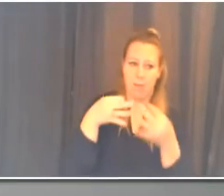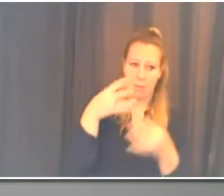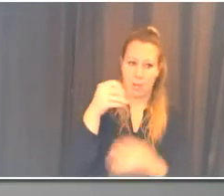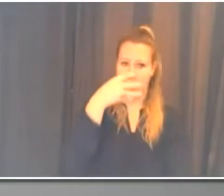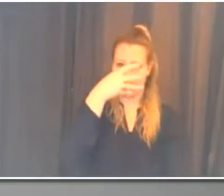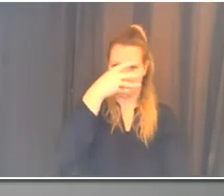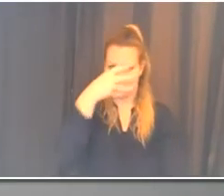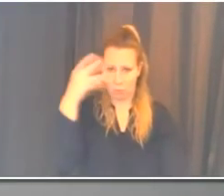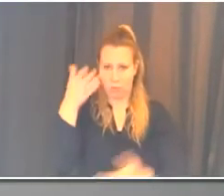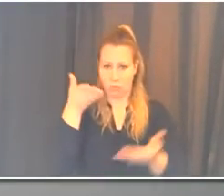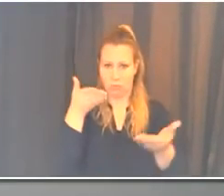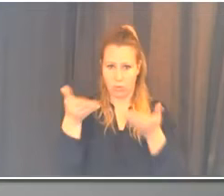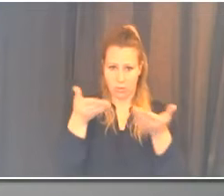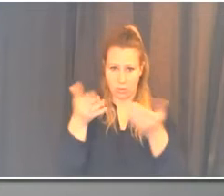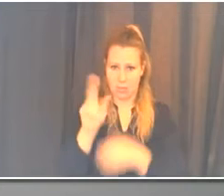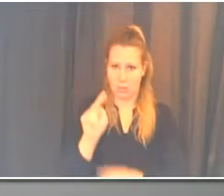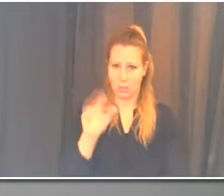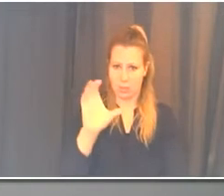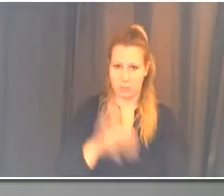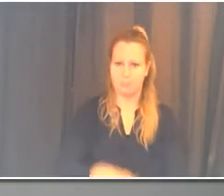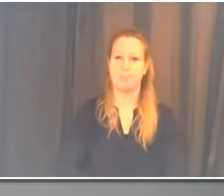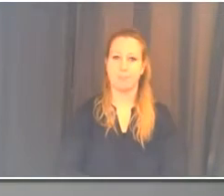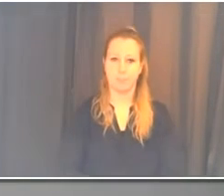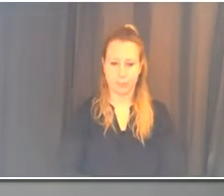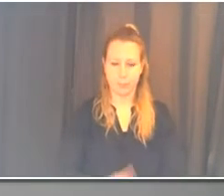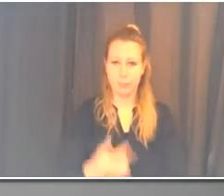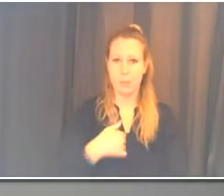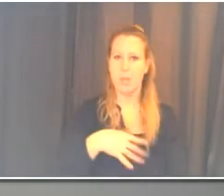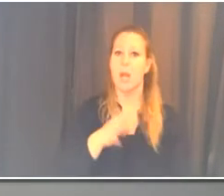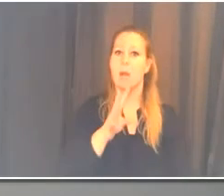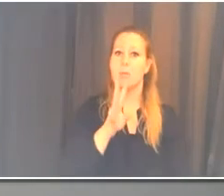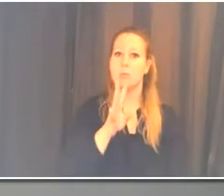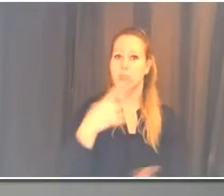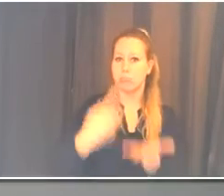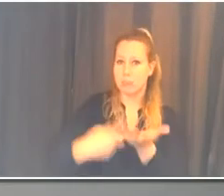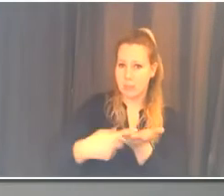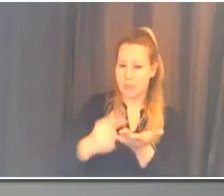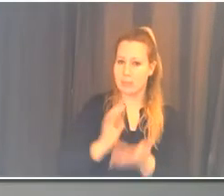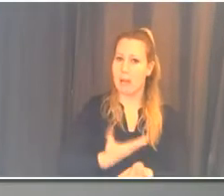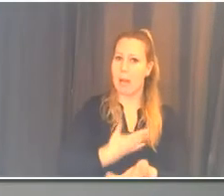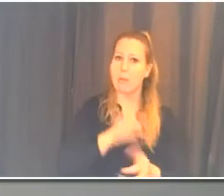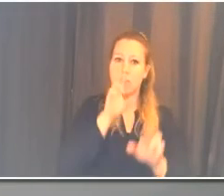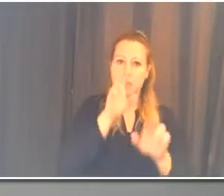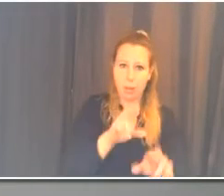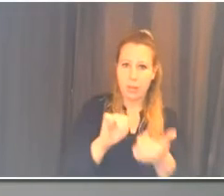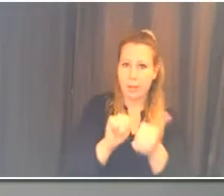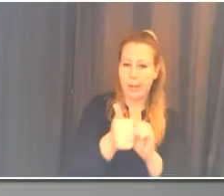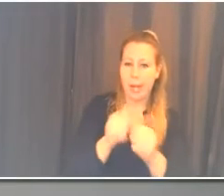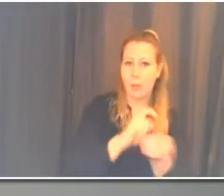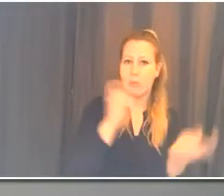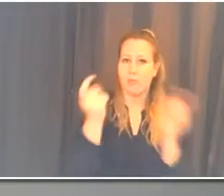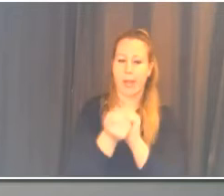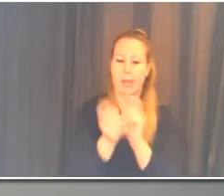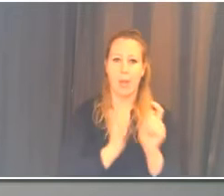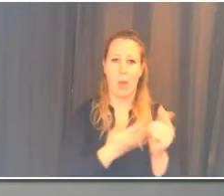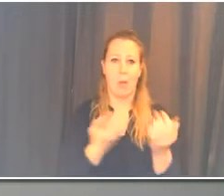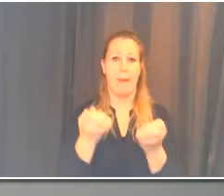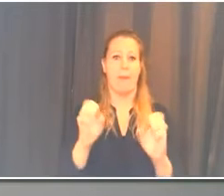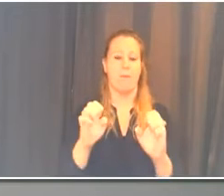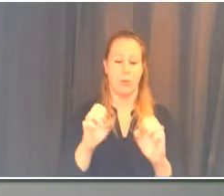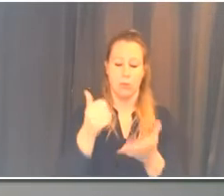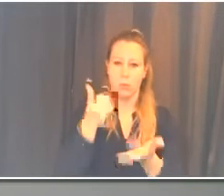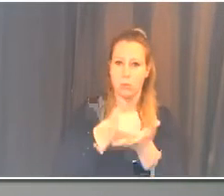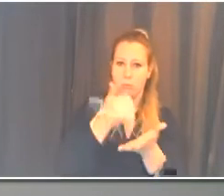um increasing our peer technical assistance capacity in supporting our other colleagues in